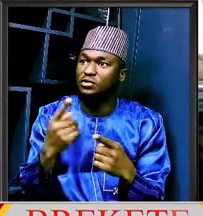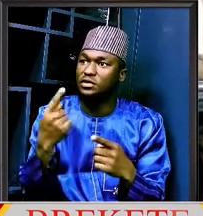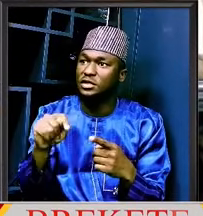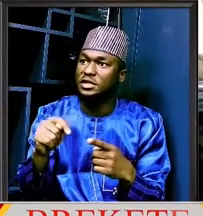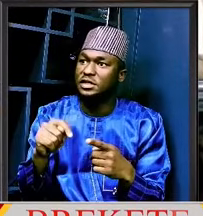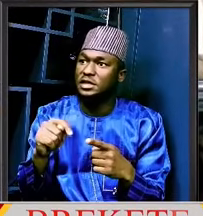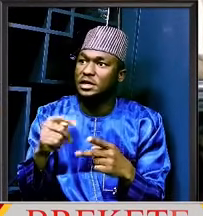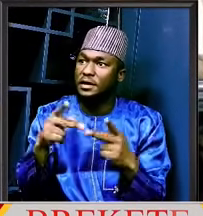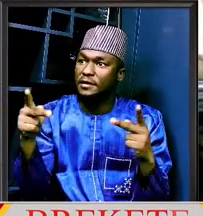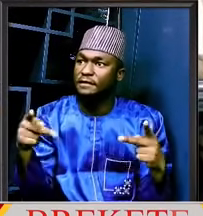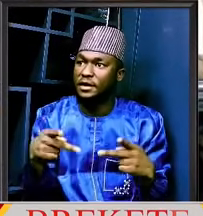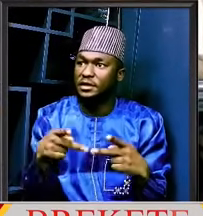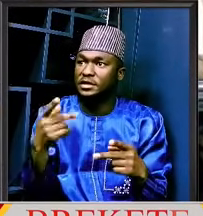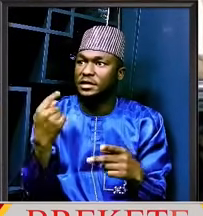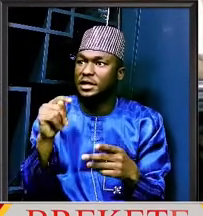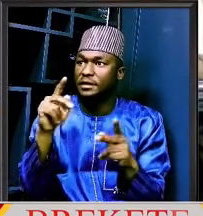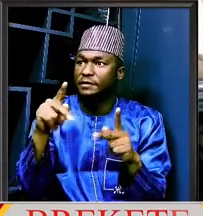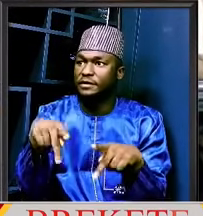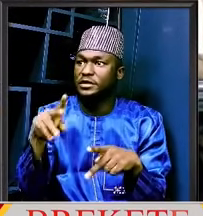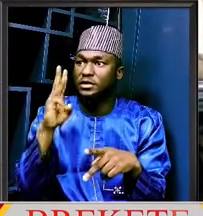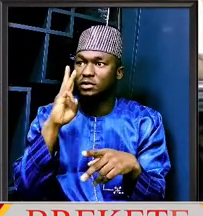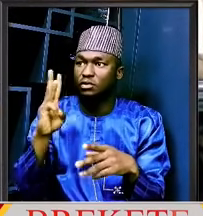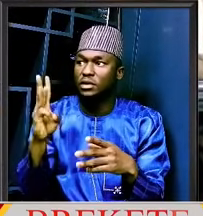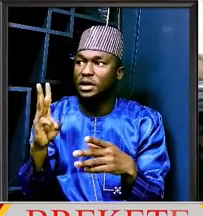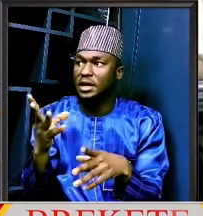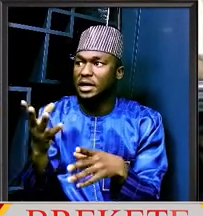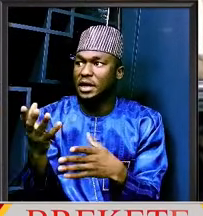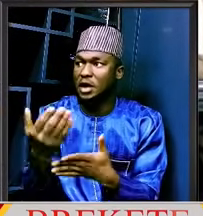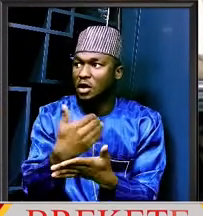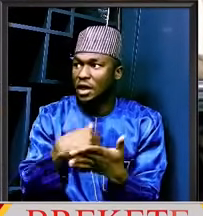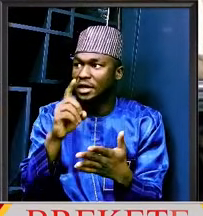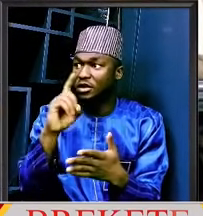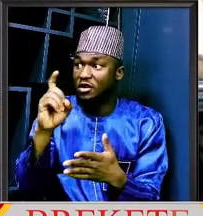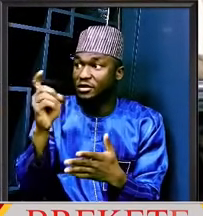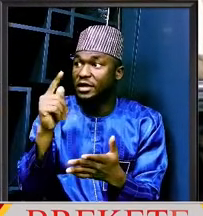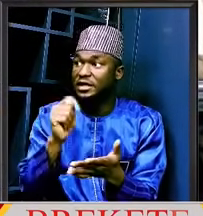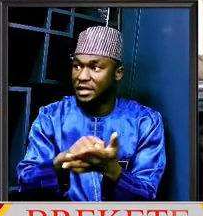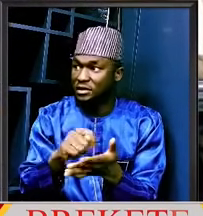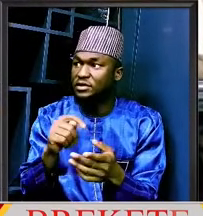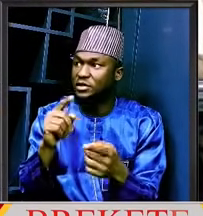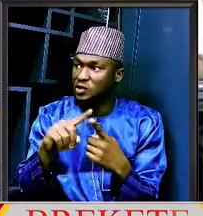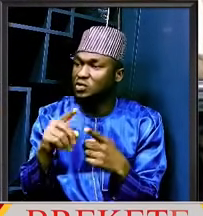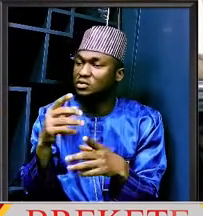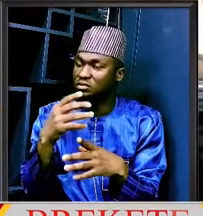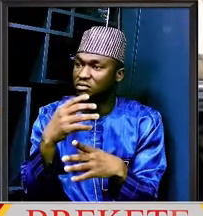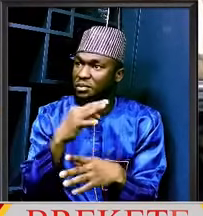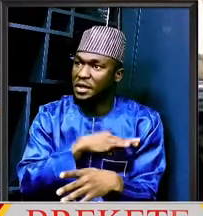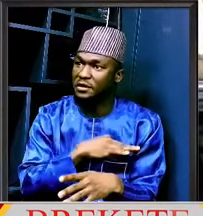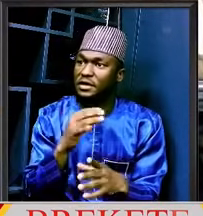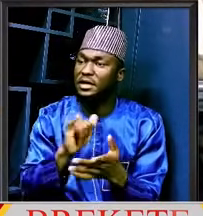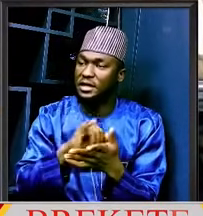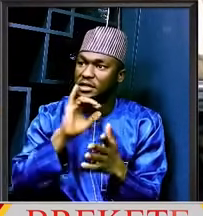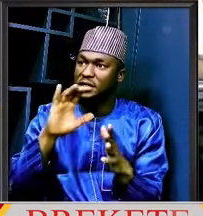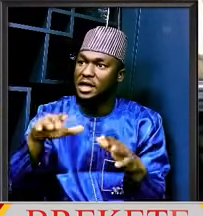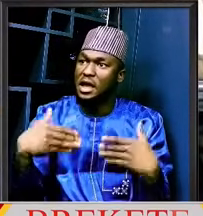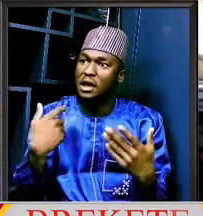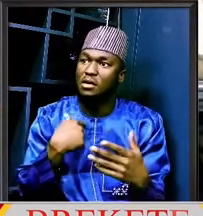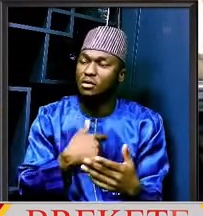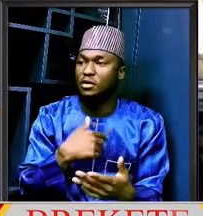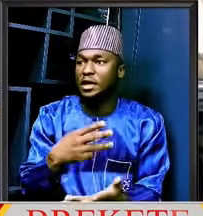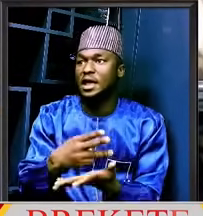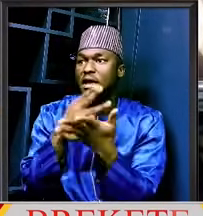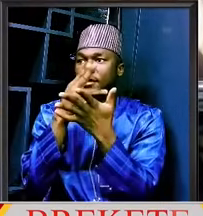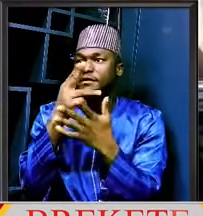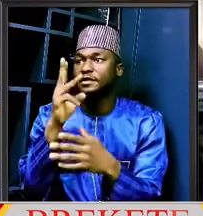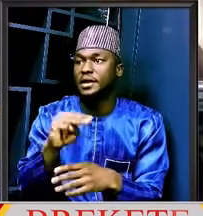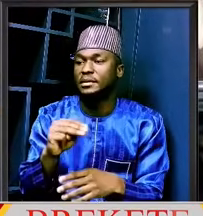go and farm. The least person will be coming back with about 100,000 naira so that they can make life better for themselves. So that's how we've been helping them. Early